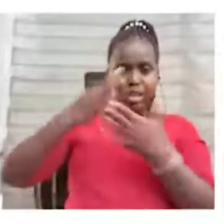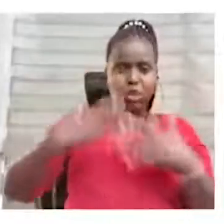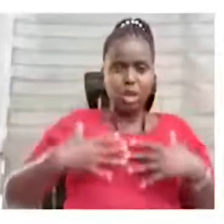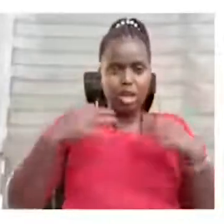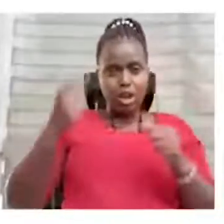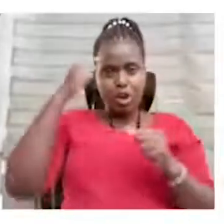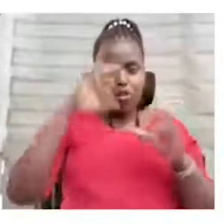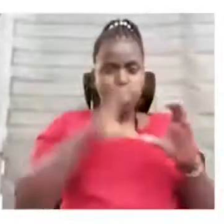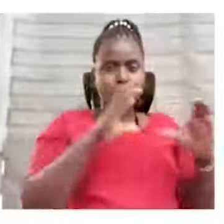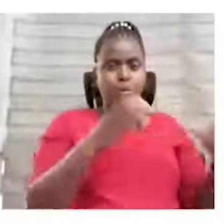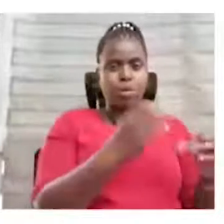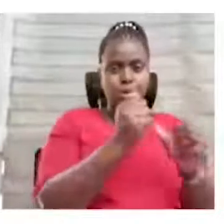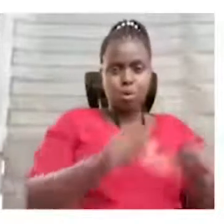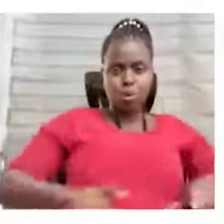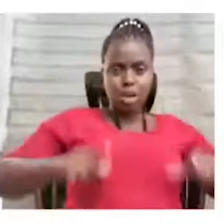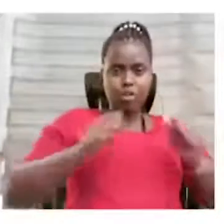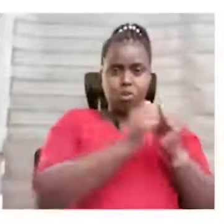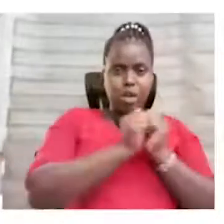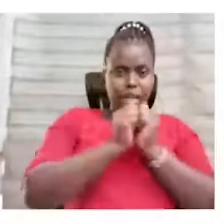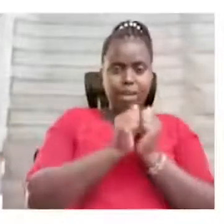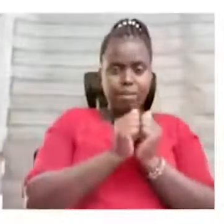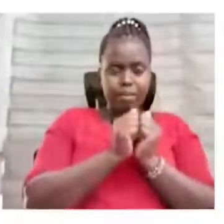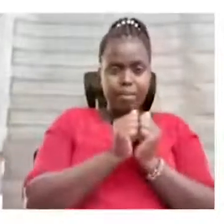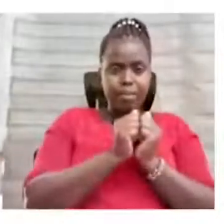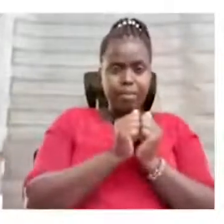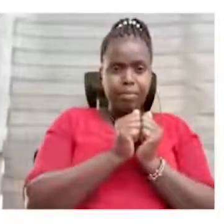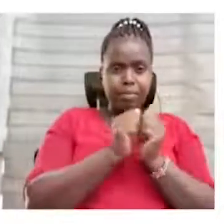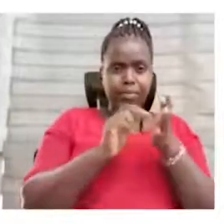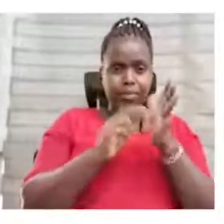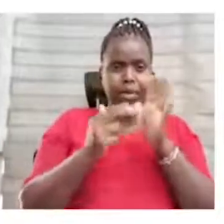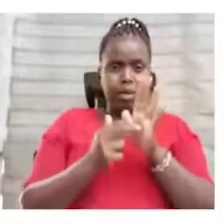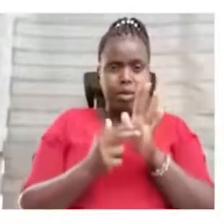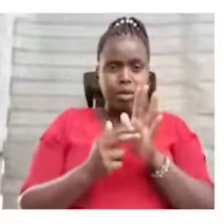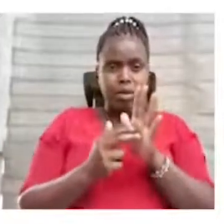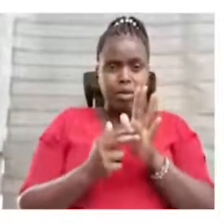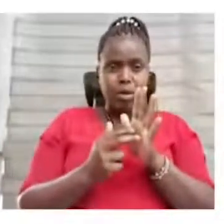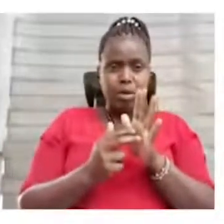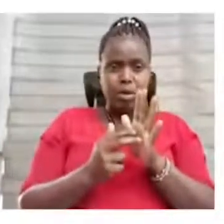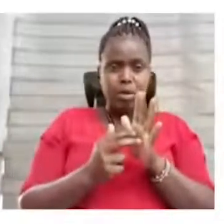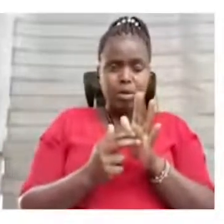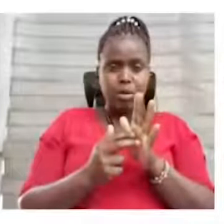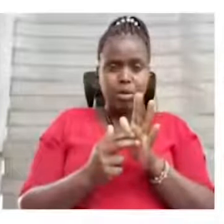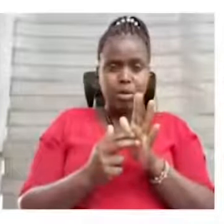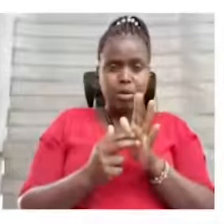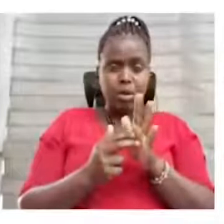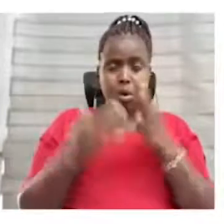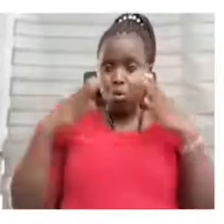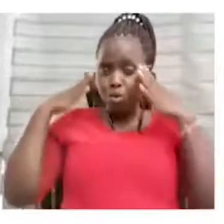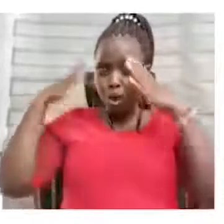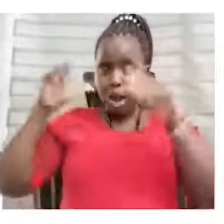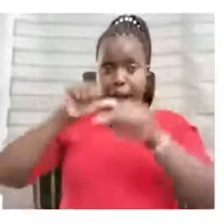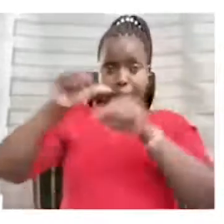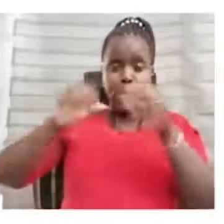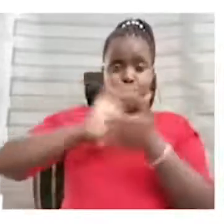live in has actually deteriorated. So we've switched now our focus to financial health, and financial